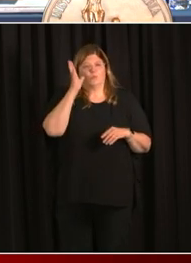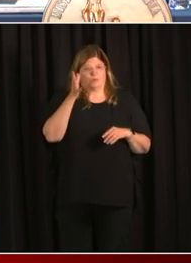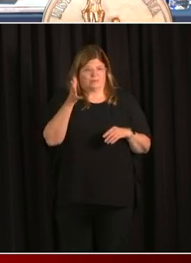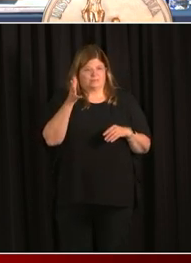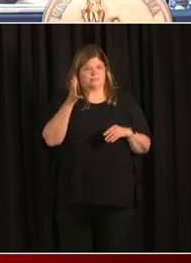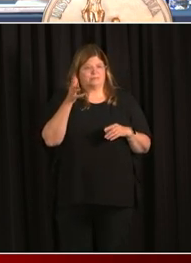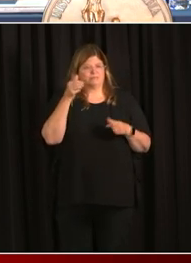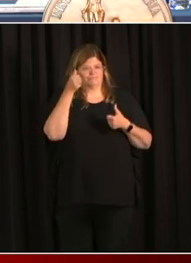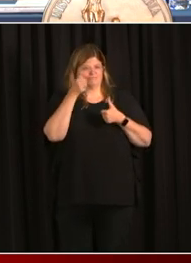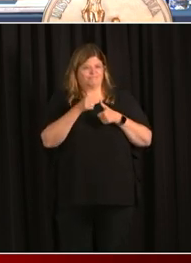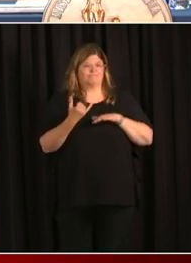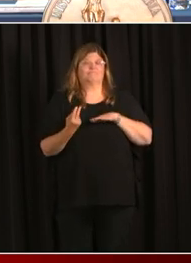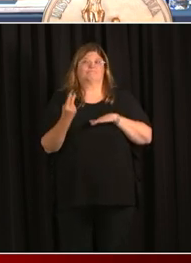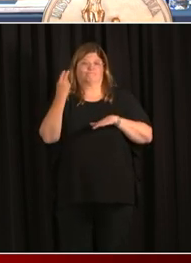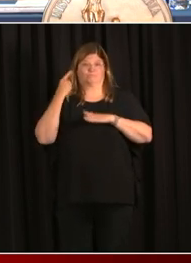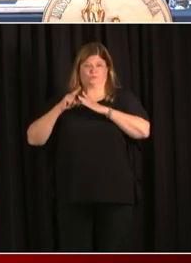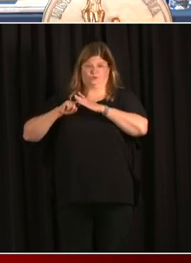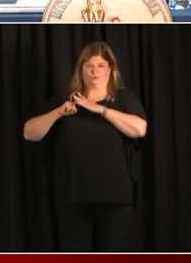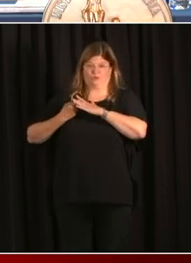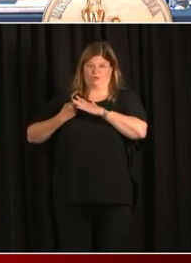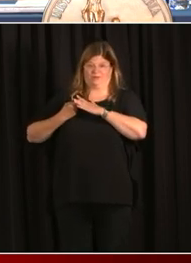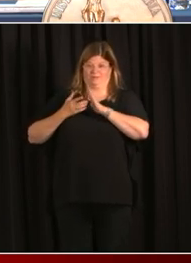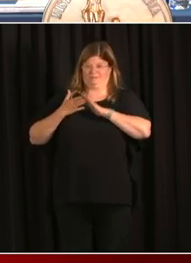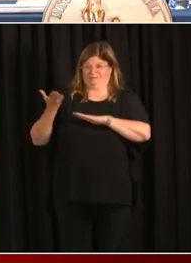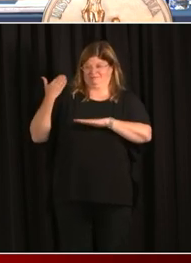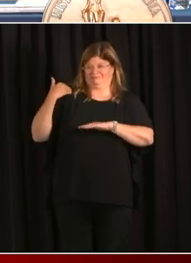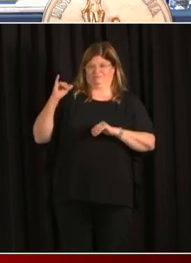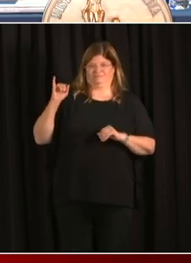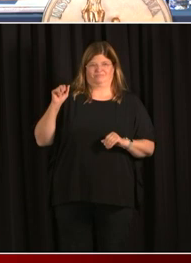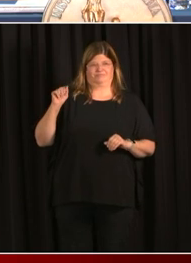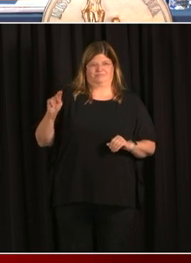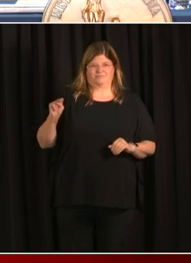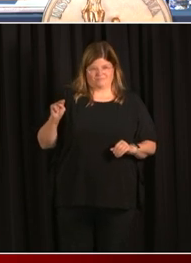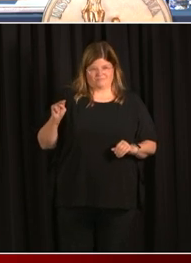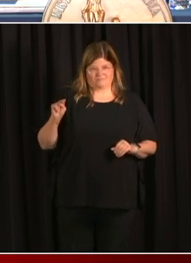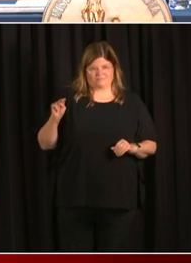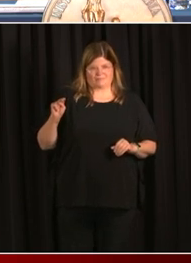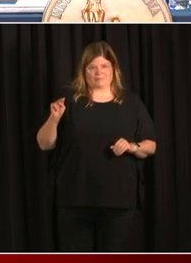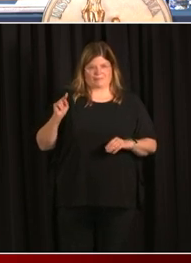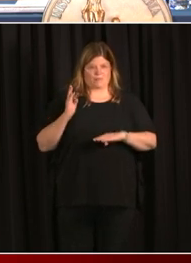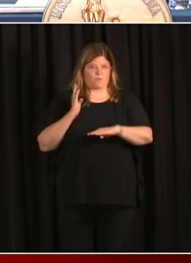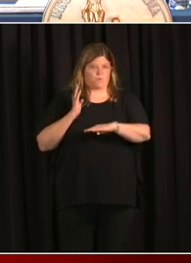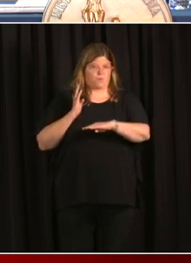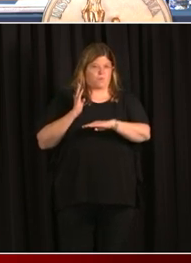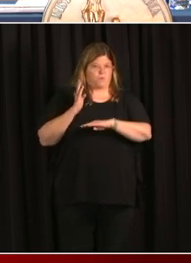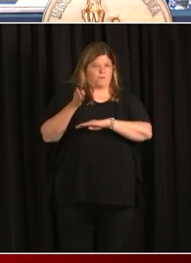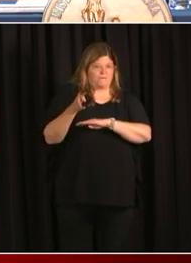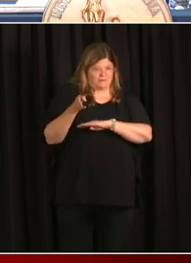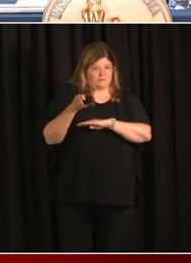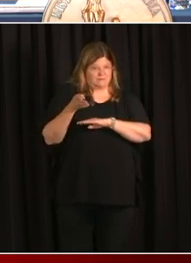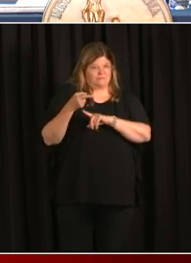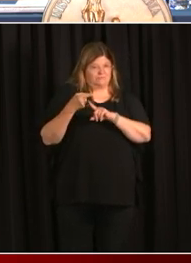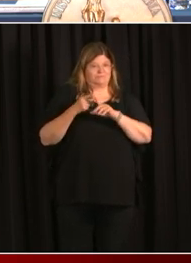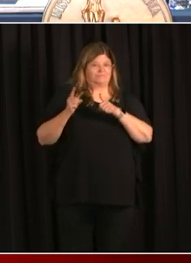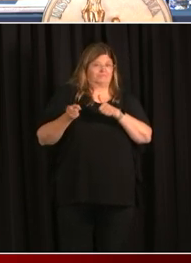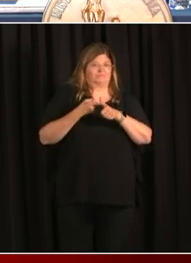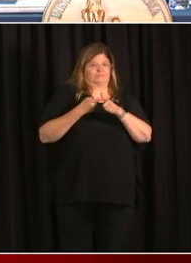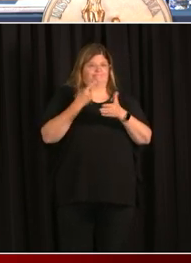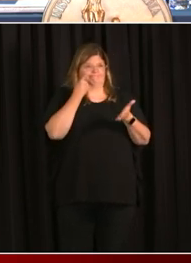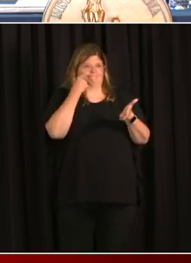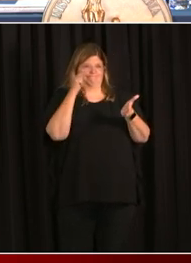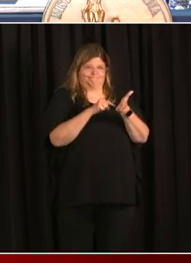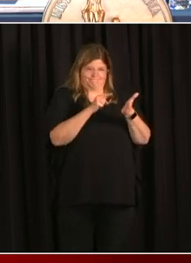began planning back in January, more than 1 month before the district's first confirmed